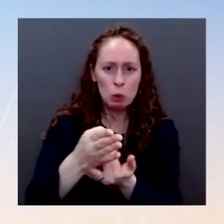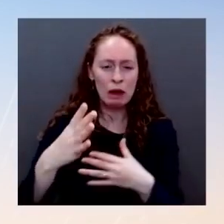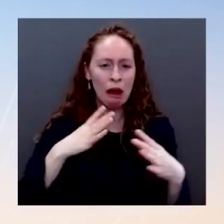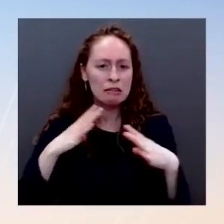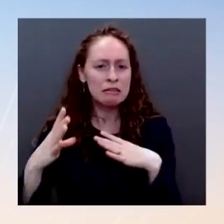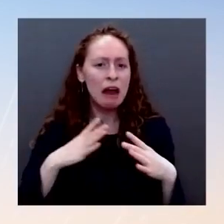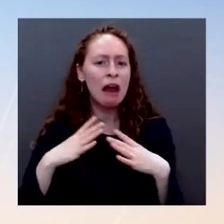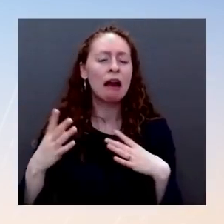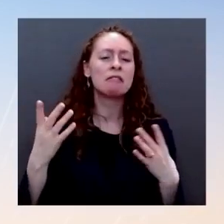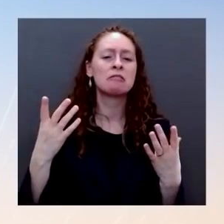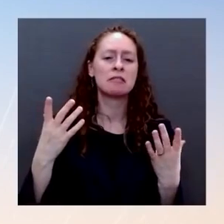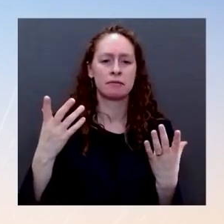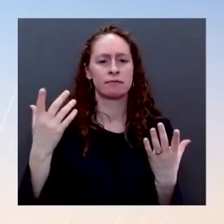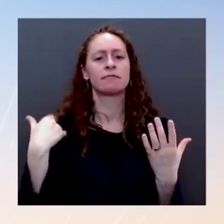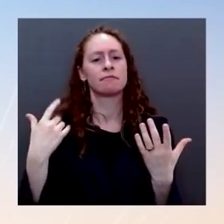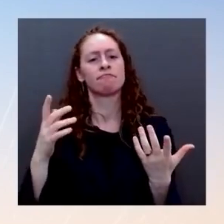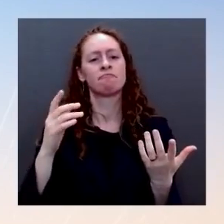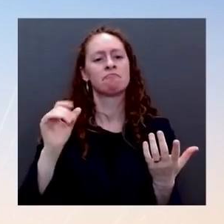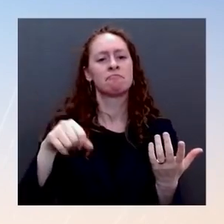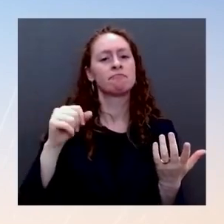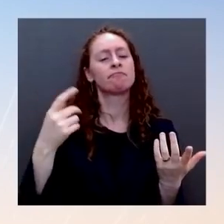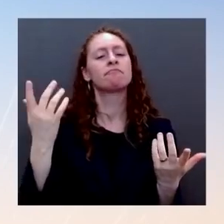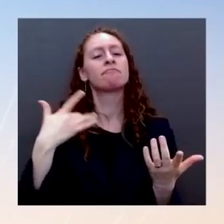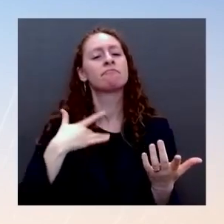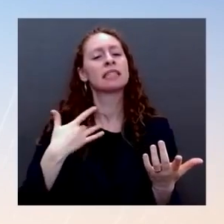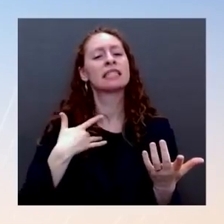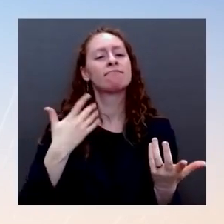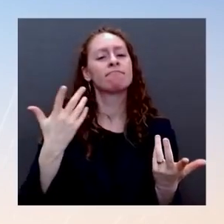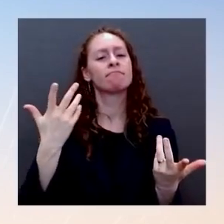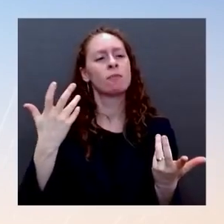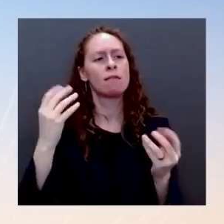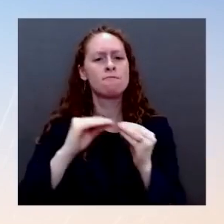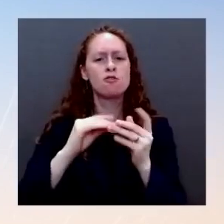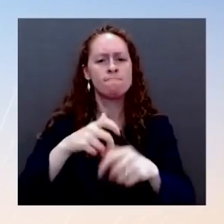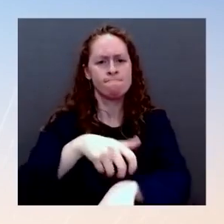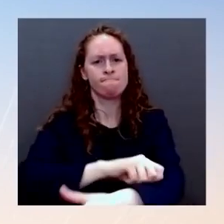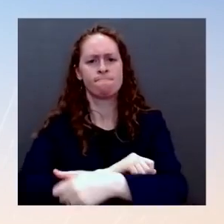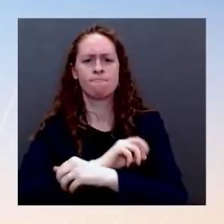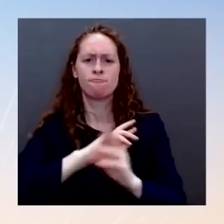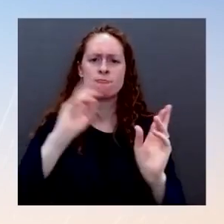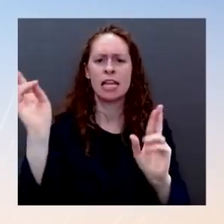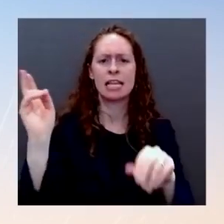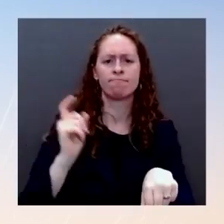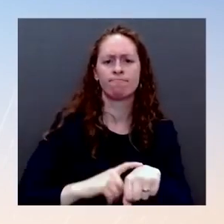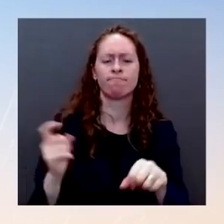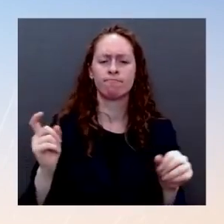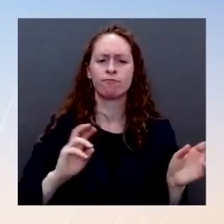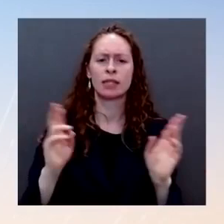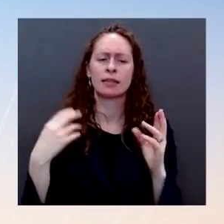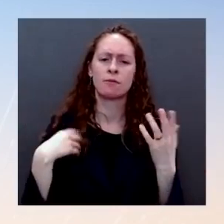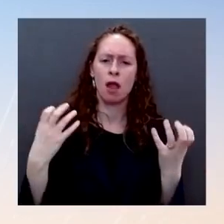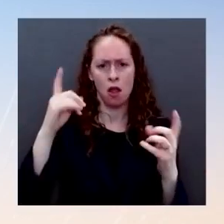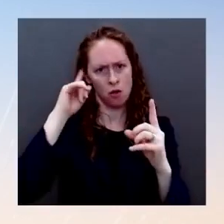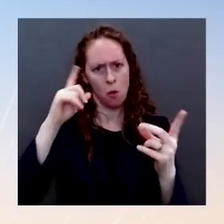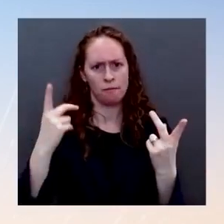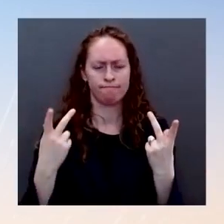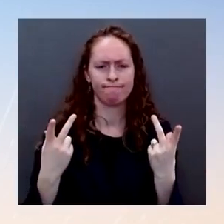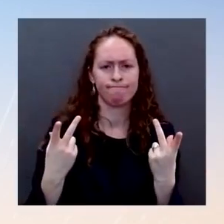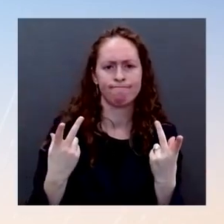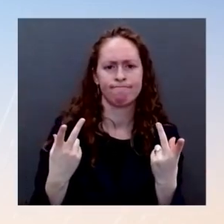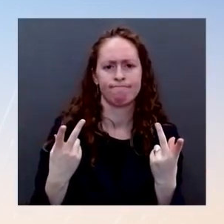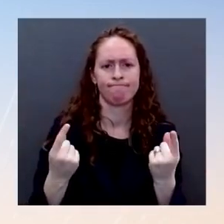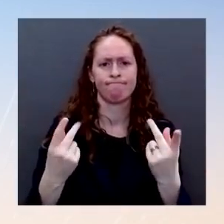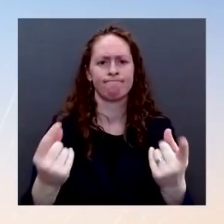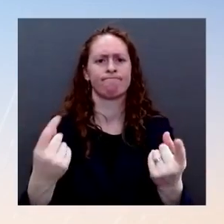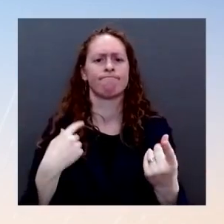to do this as quickly as possible through an expedited, accelerated contracting process to ensure that tests are available